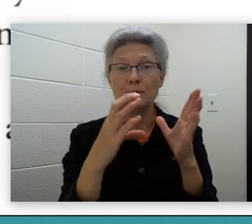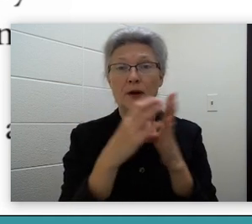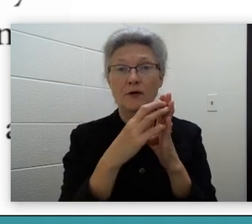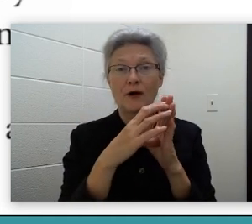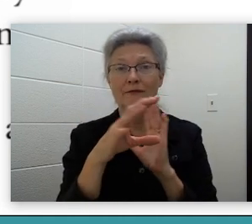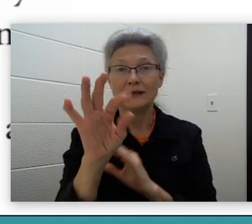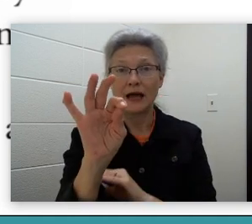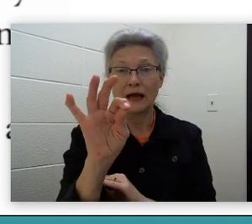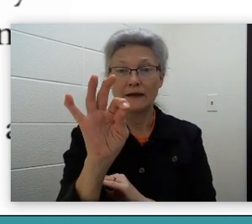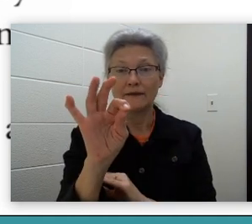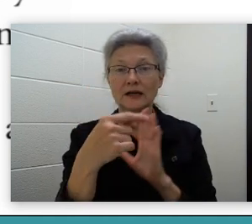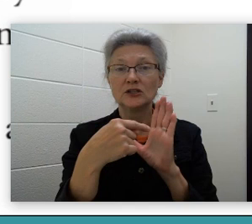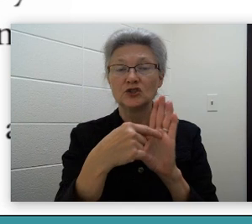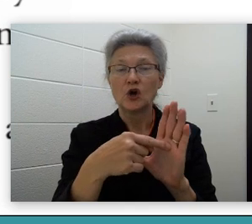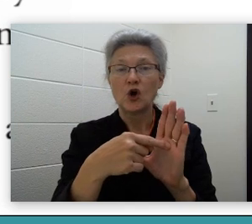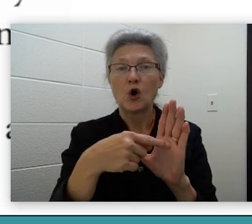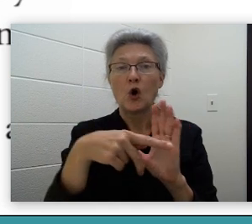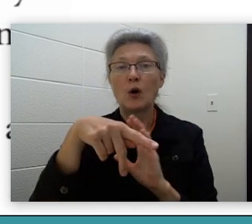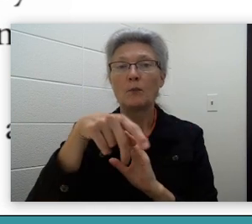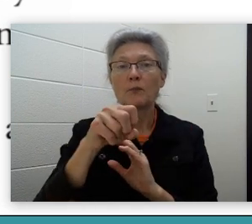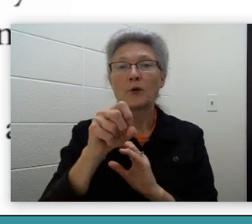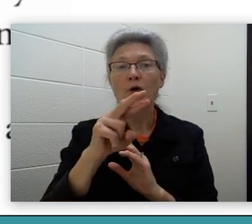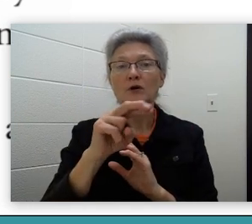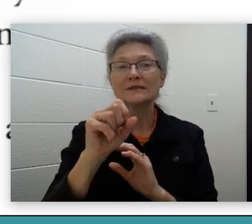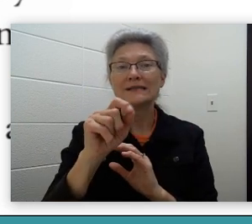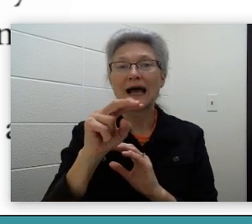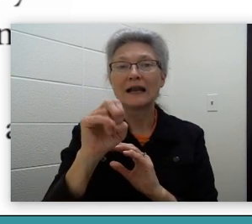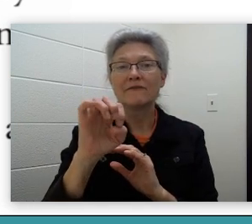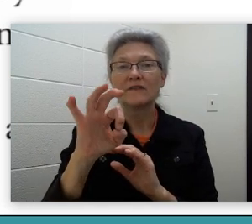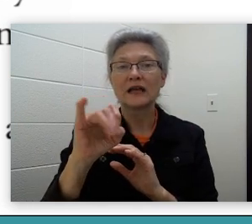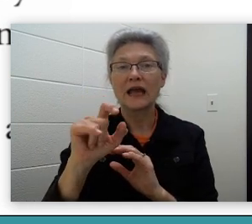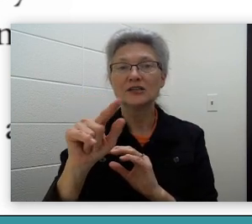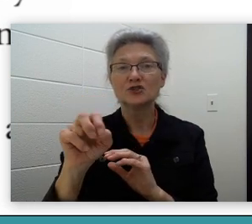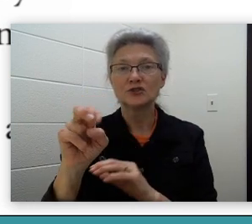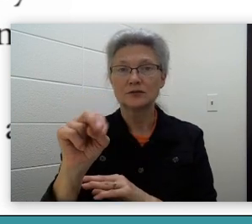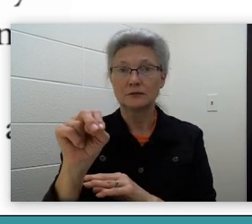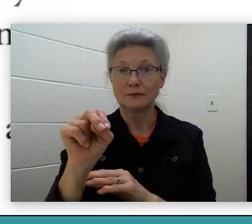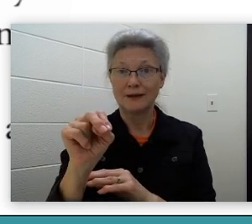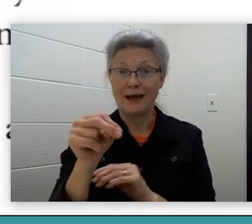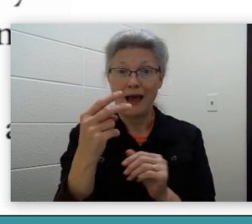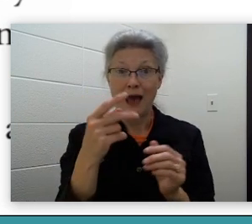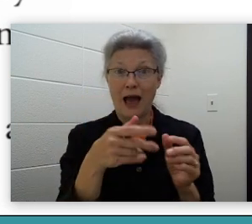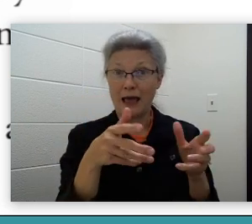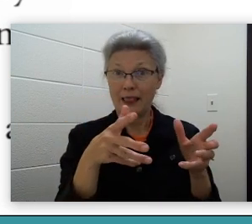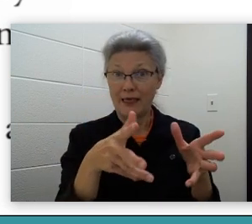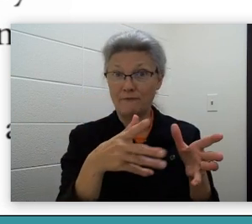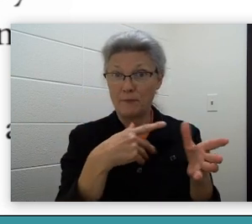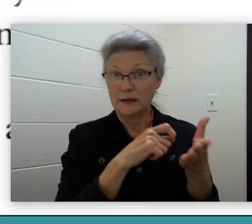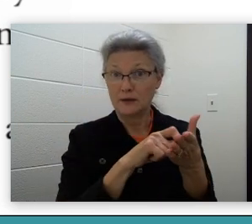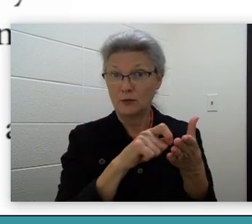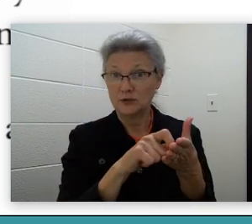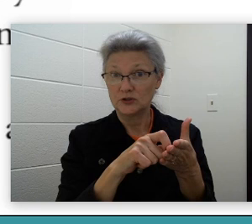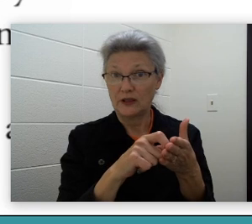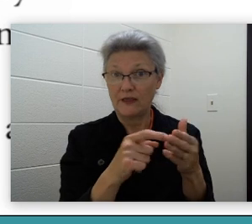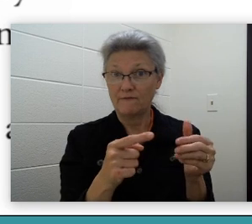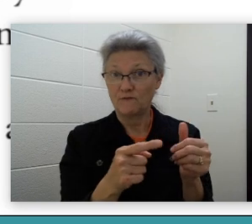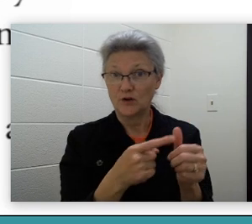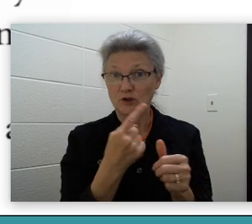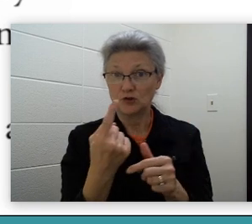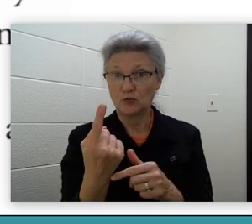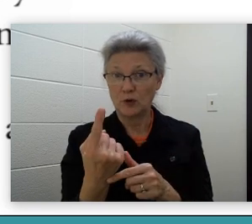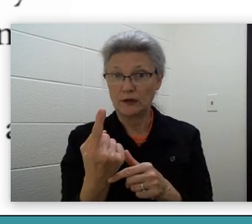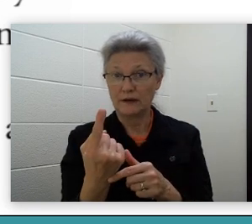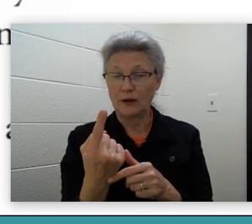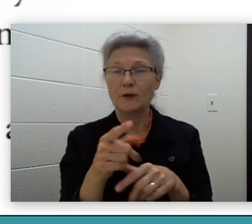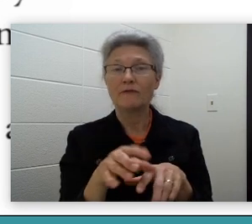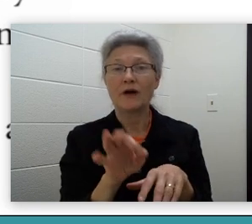paragraph 9 that show personification. As you can see, I left my annotations of the first personification that